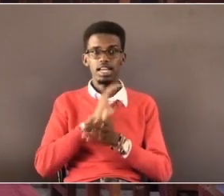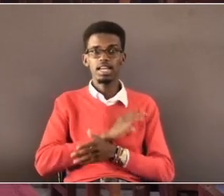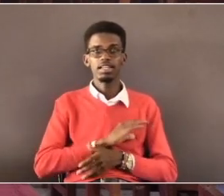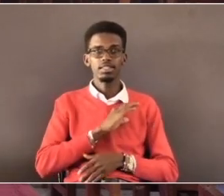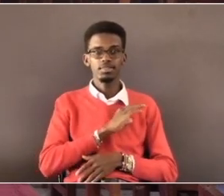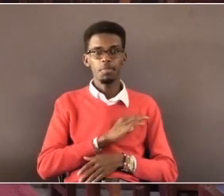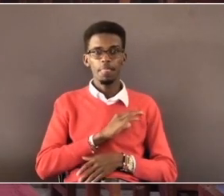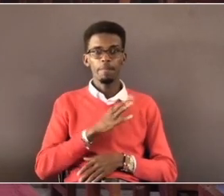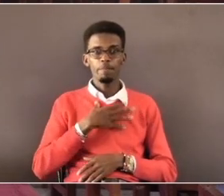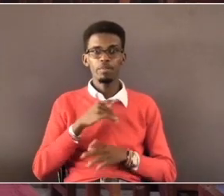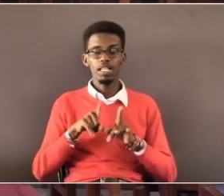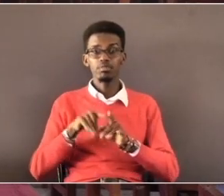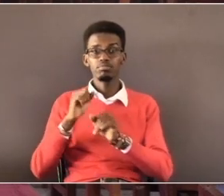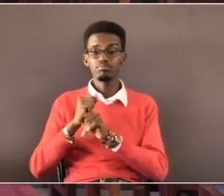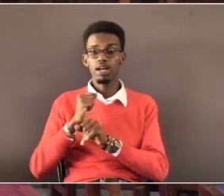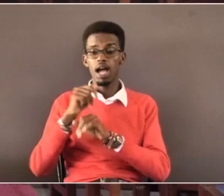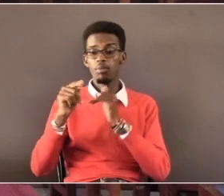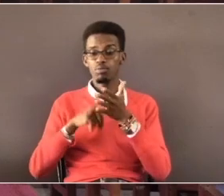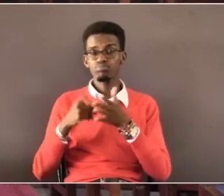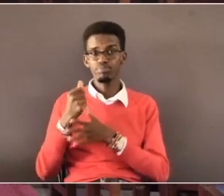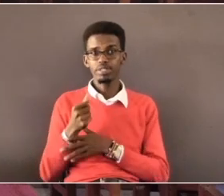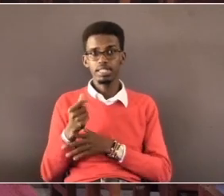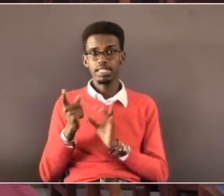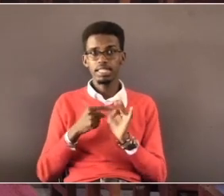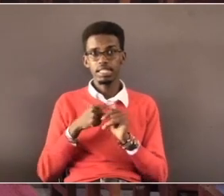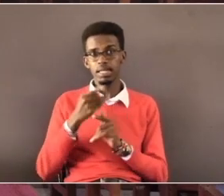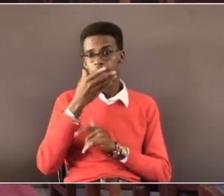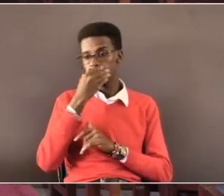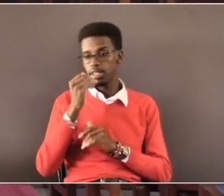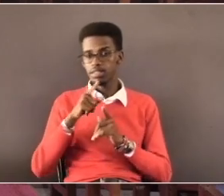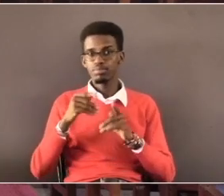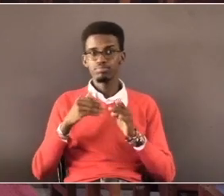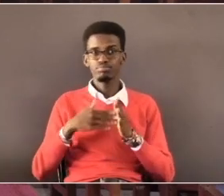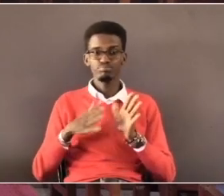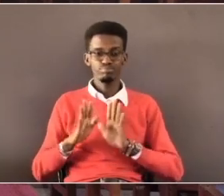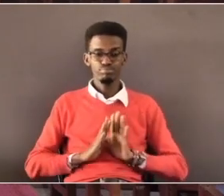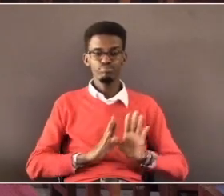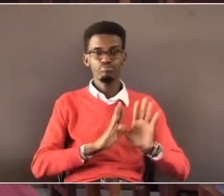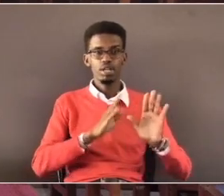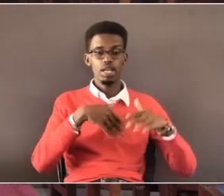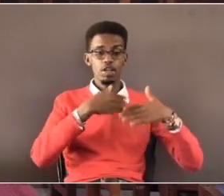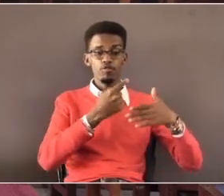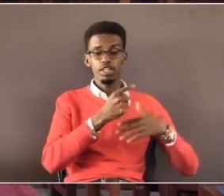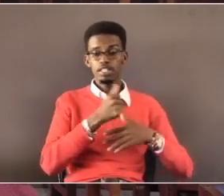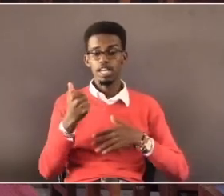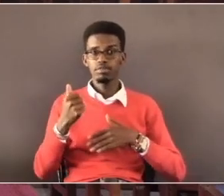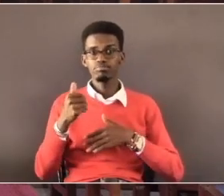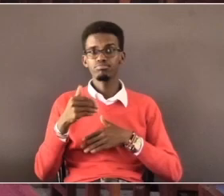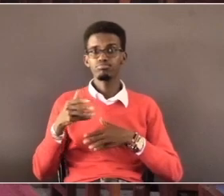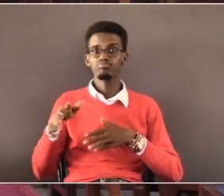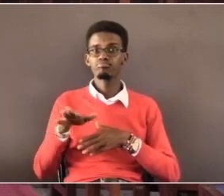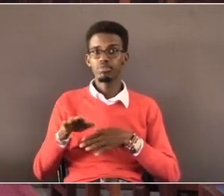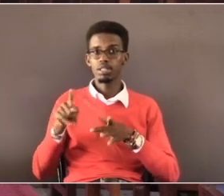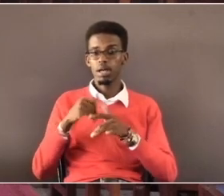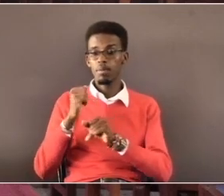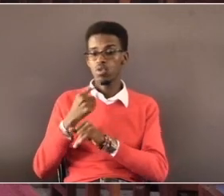trait and it is involving money, you'd rather step away, give each other space, and